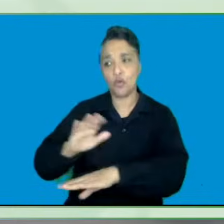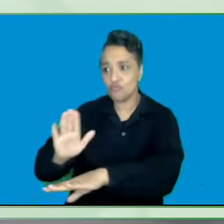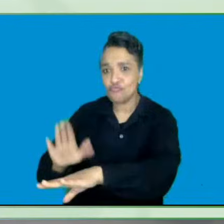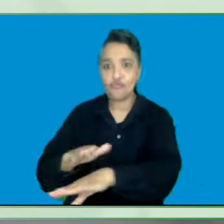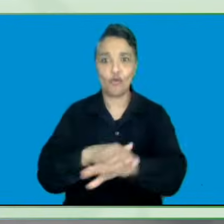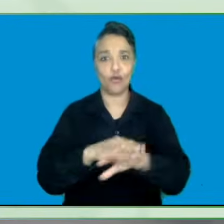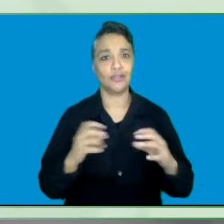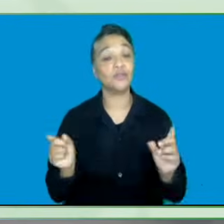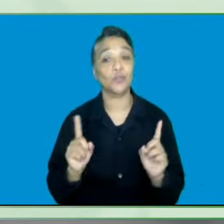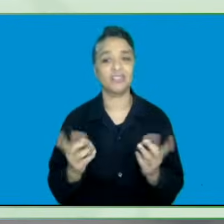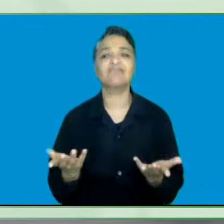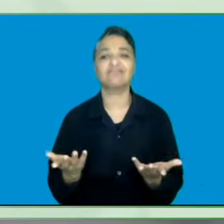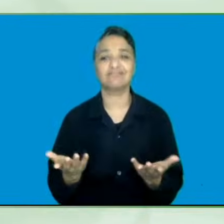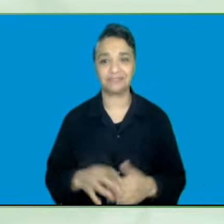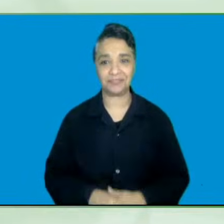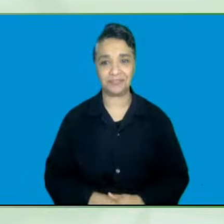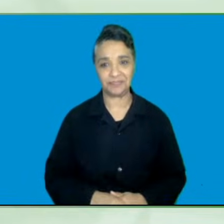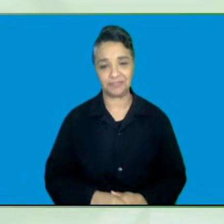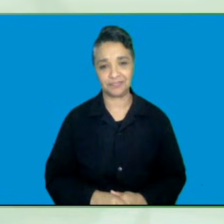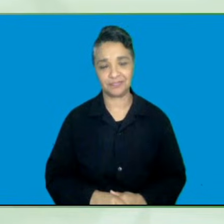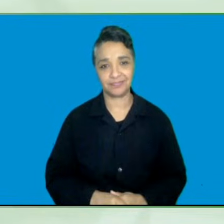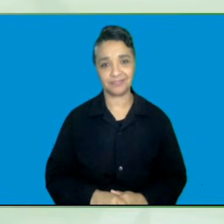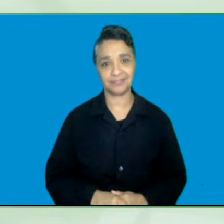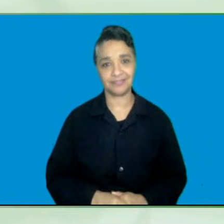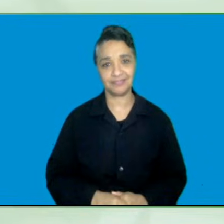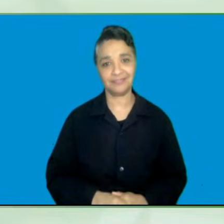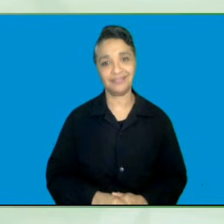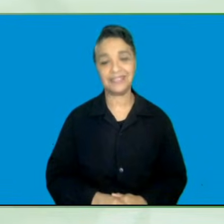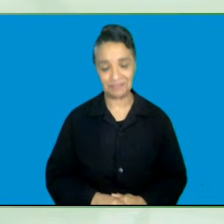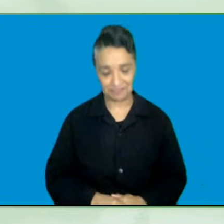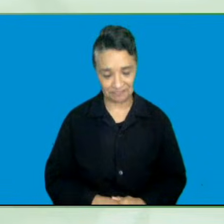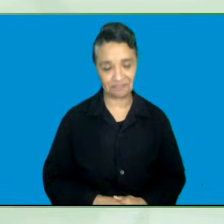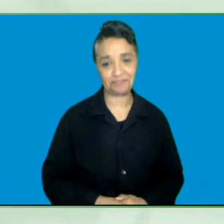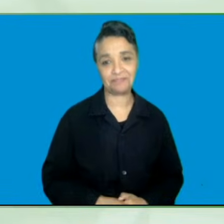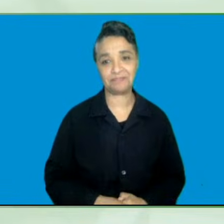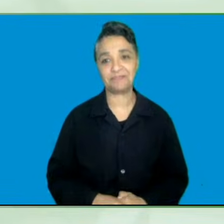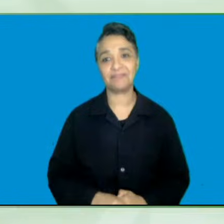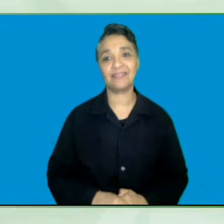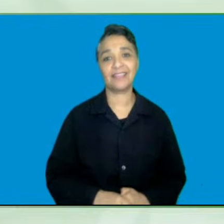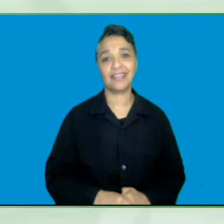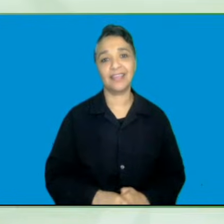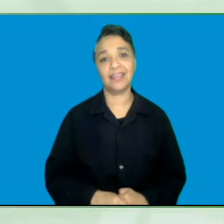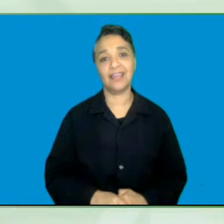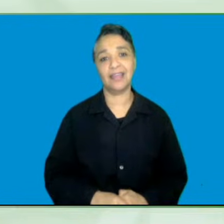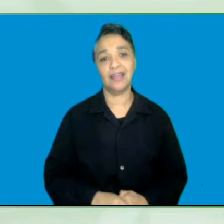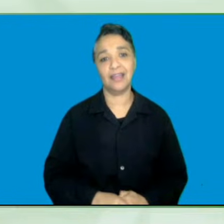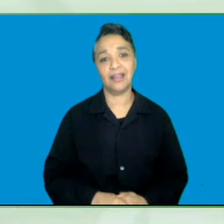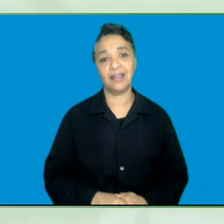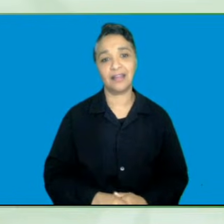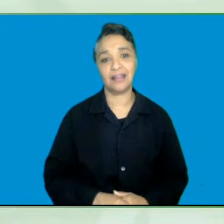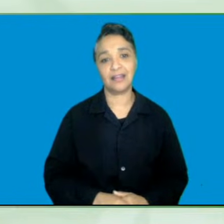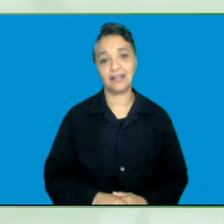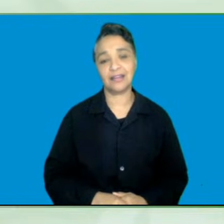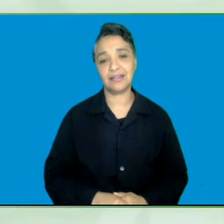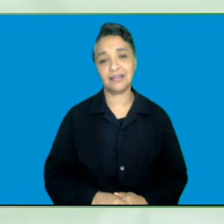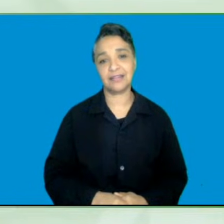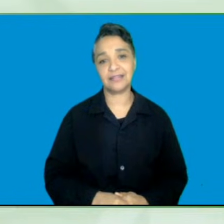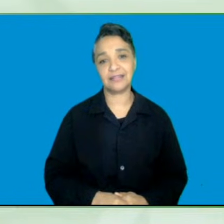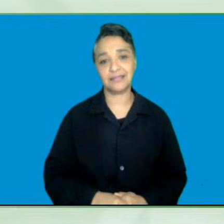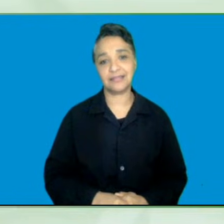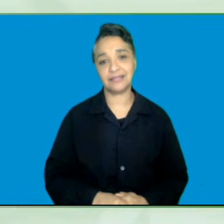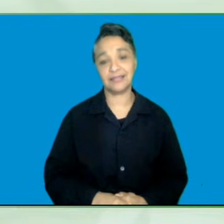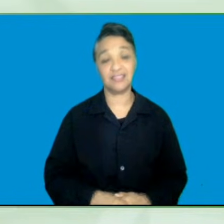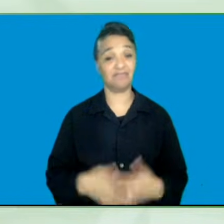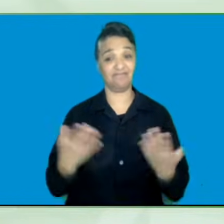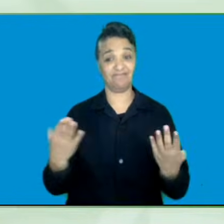this session. No problem. I think that, I mean, really what governments